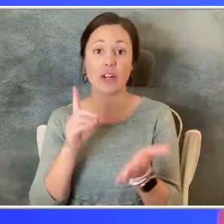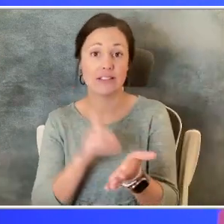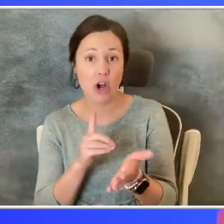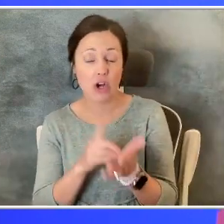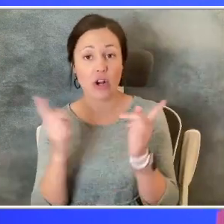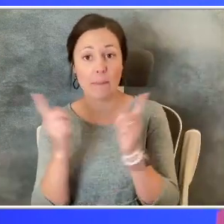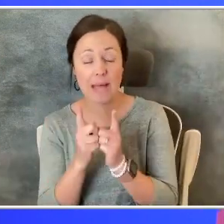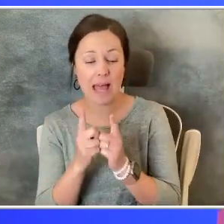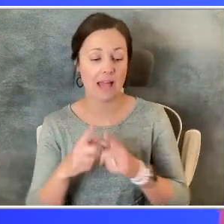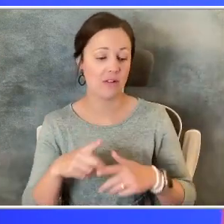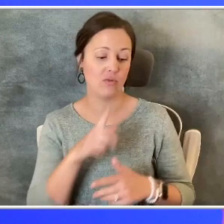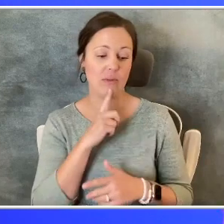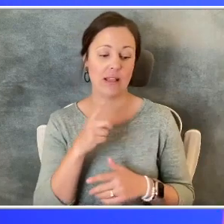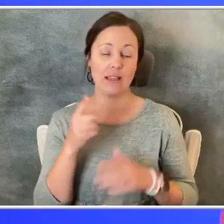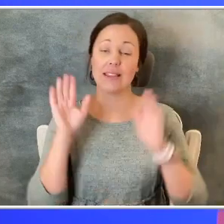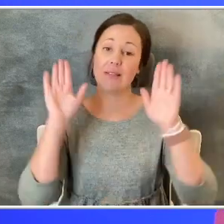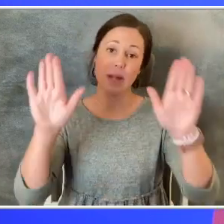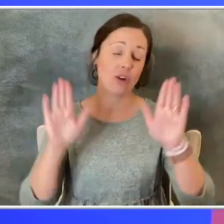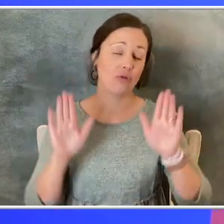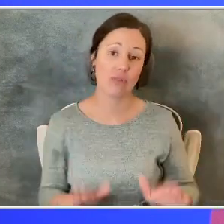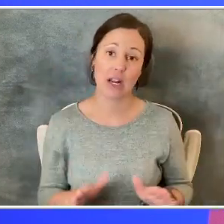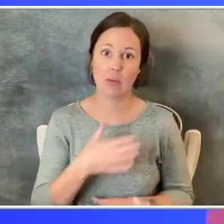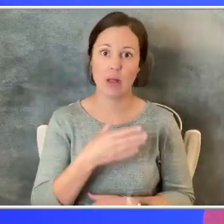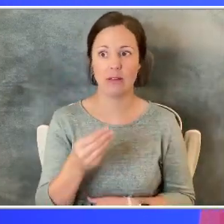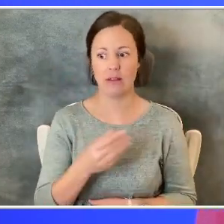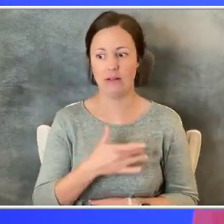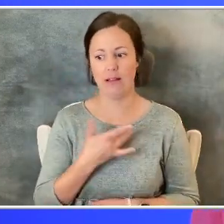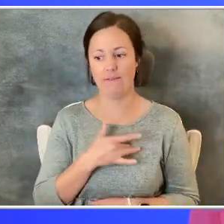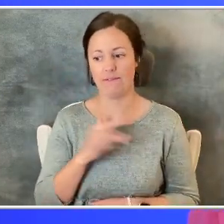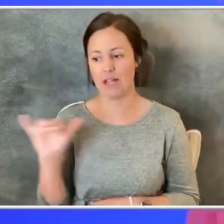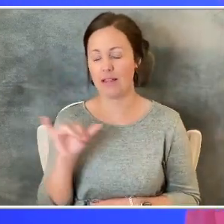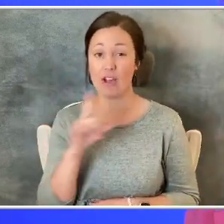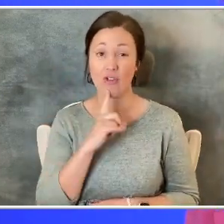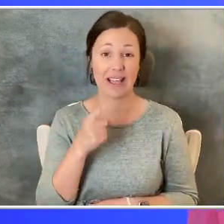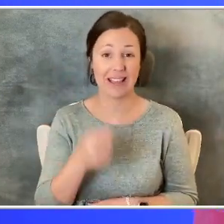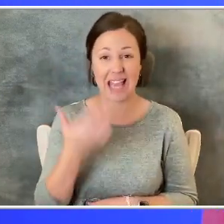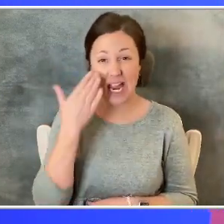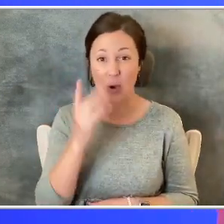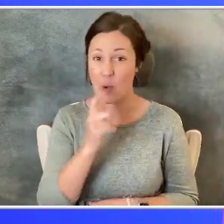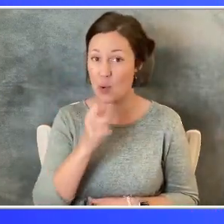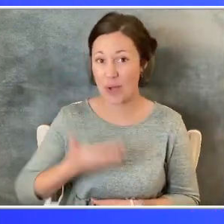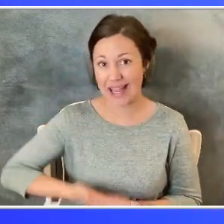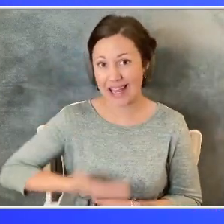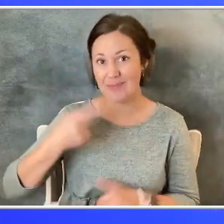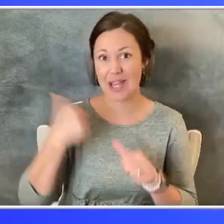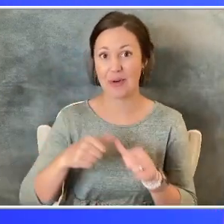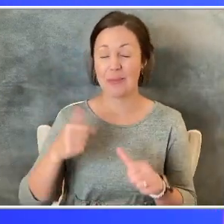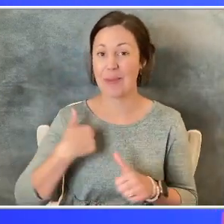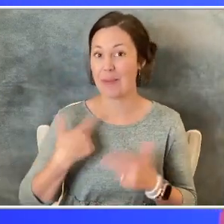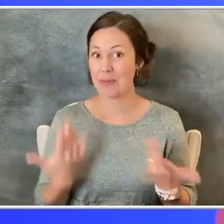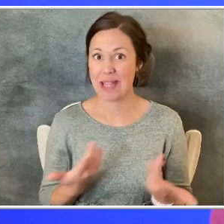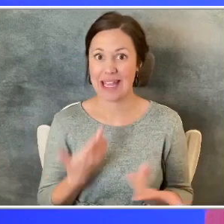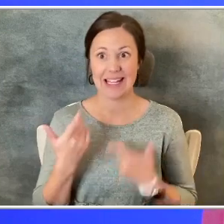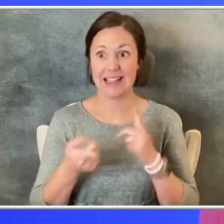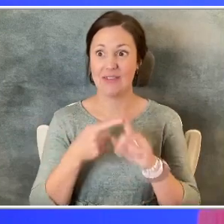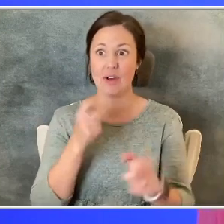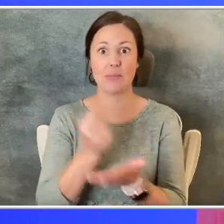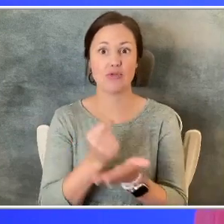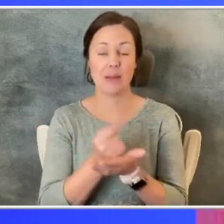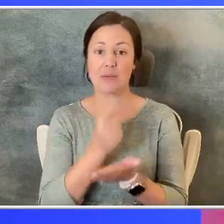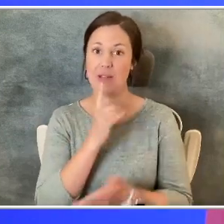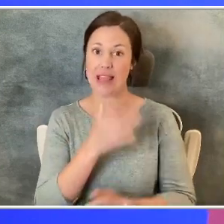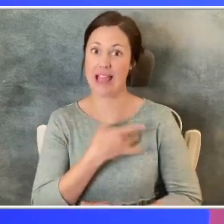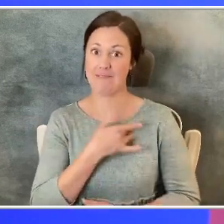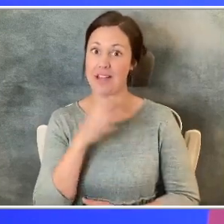been incredible. I feel like they know who I am and remember me. Through the whole entire treatment, I had that feeling and never